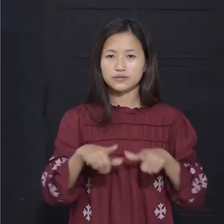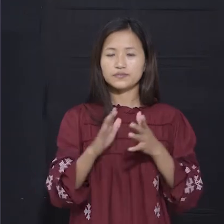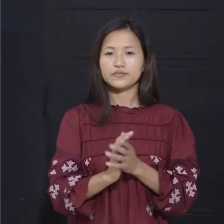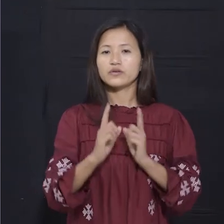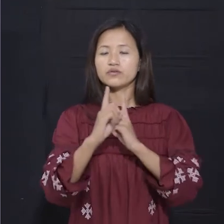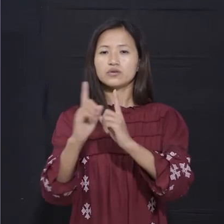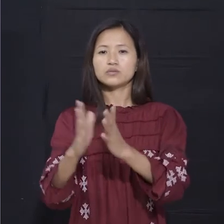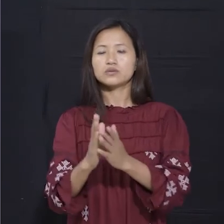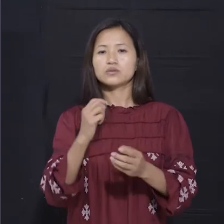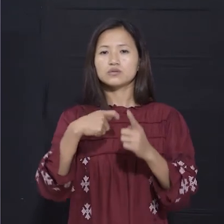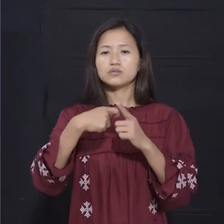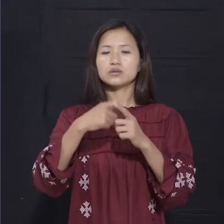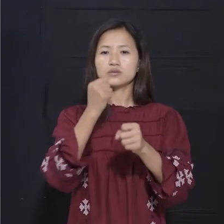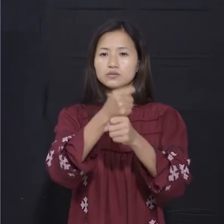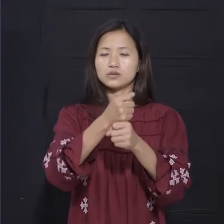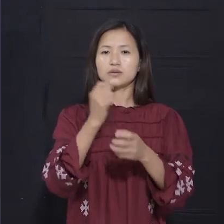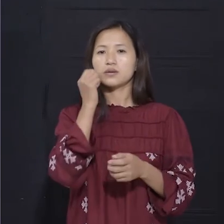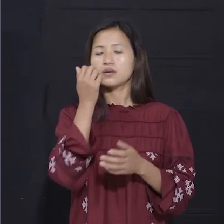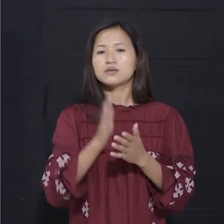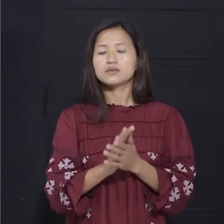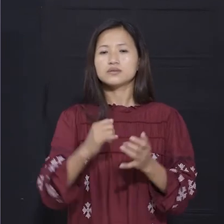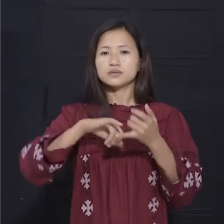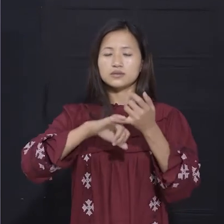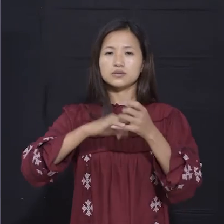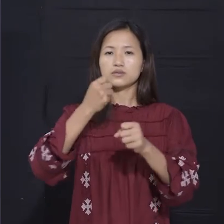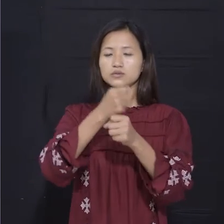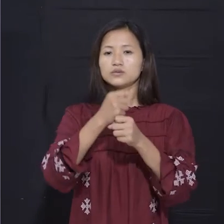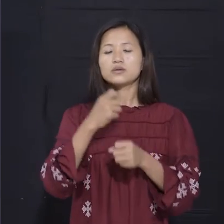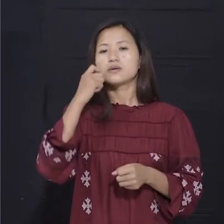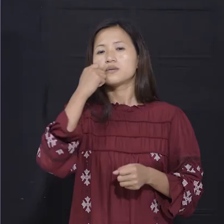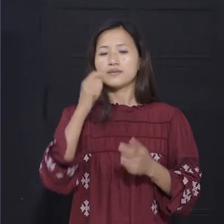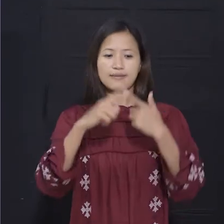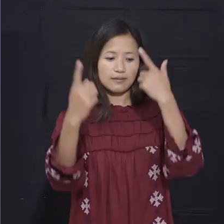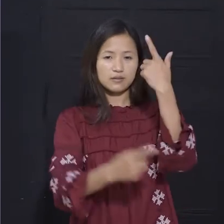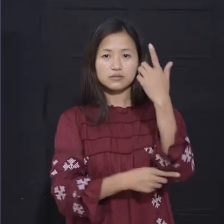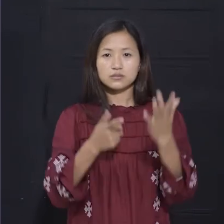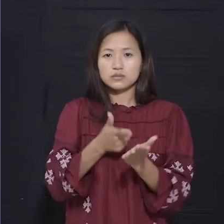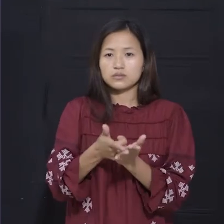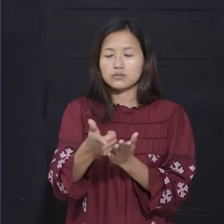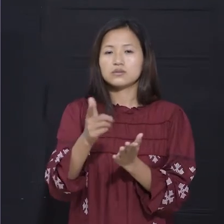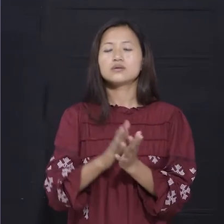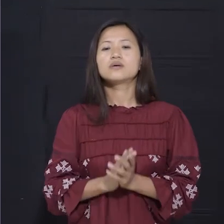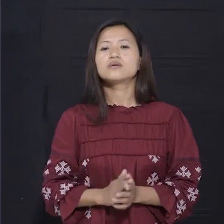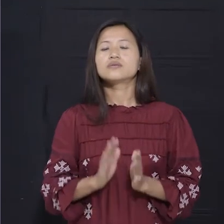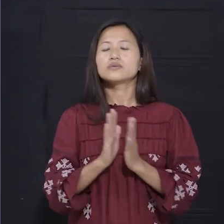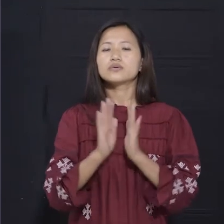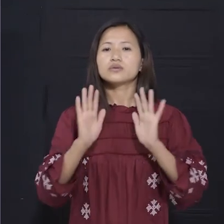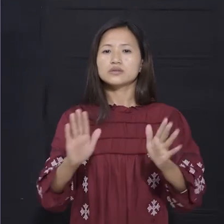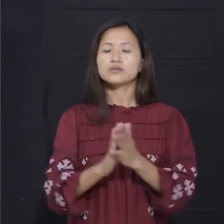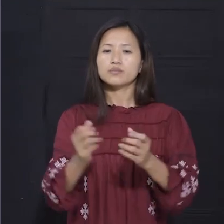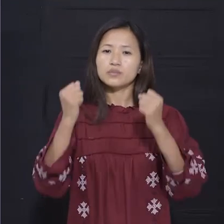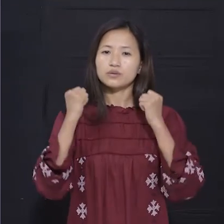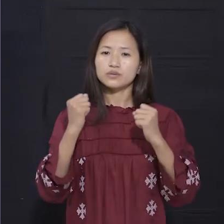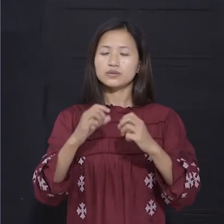by Kumargupta and Skandagupta. Skandagupta was the last ruler, though there were some other rulers. However, they were not as powerful as